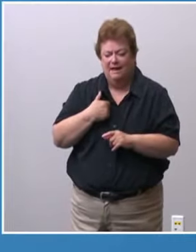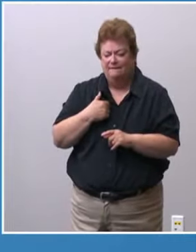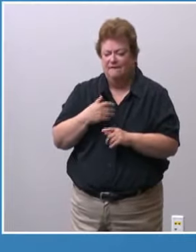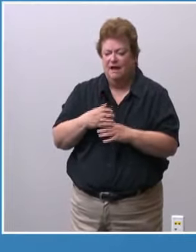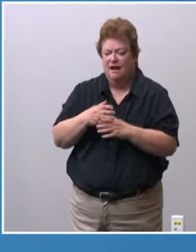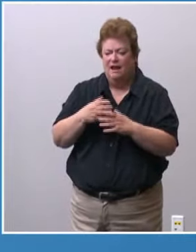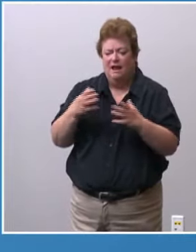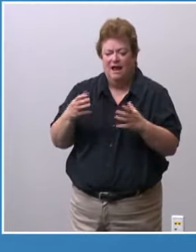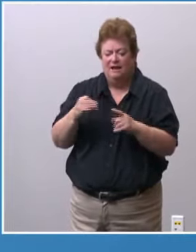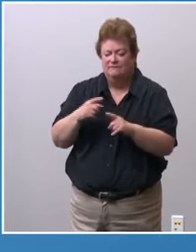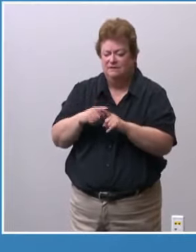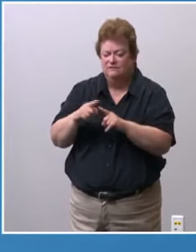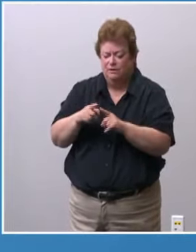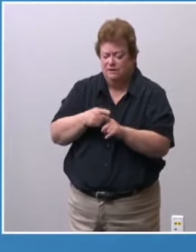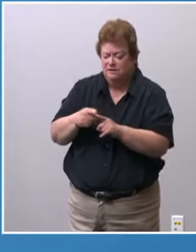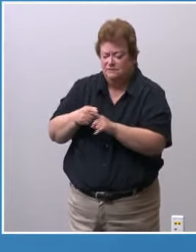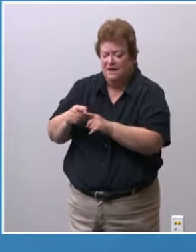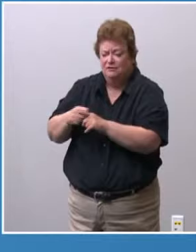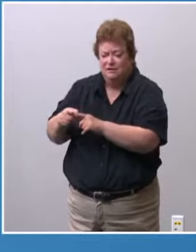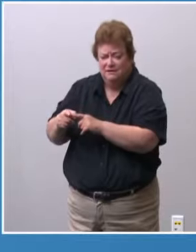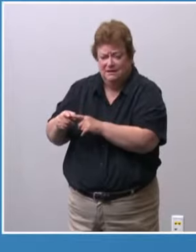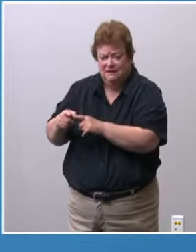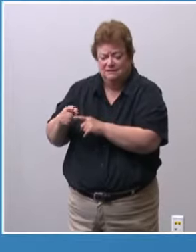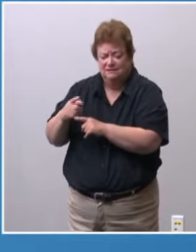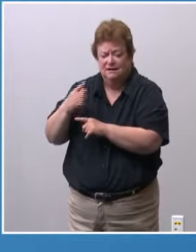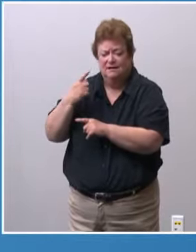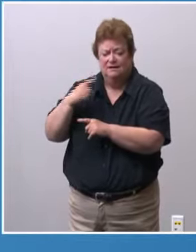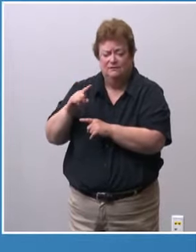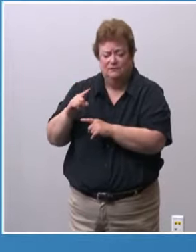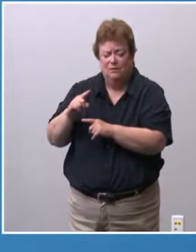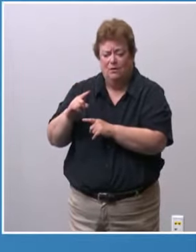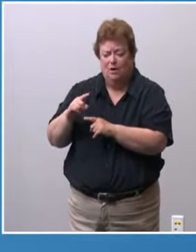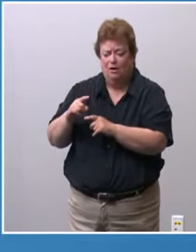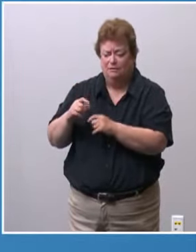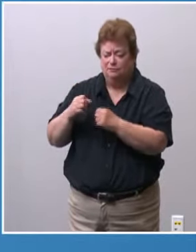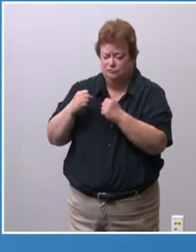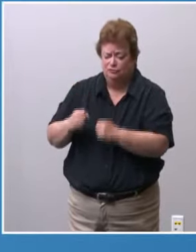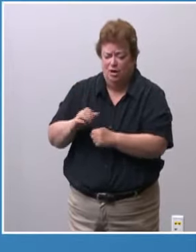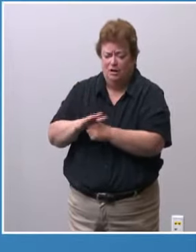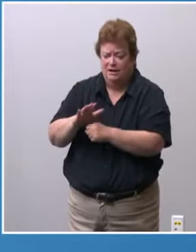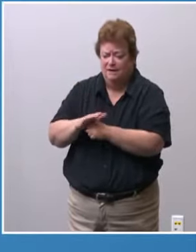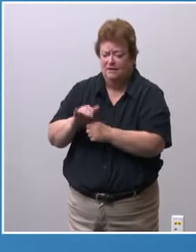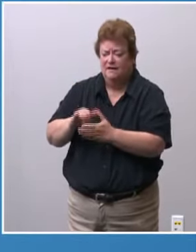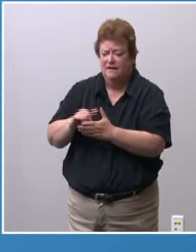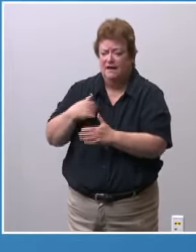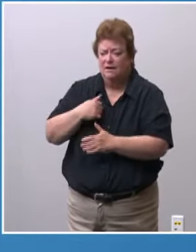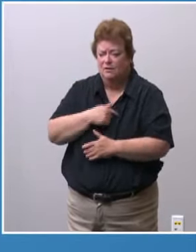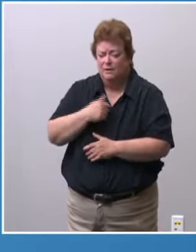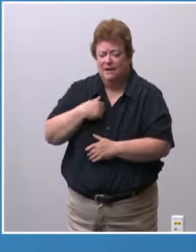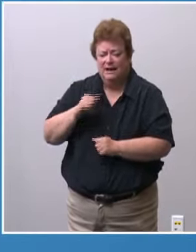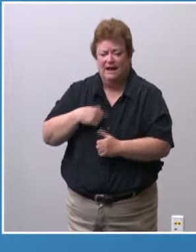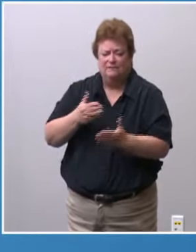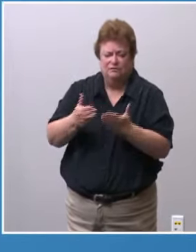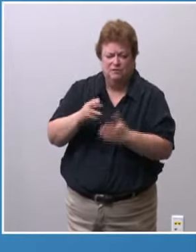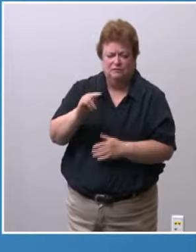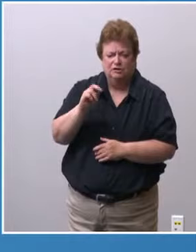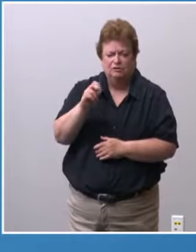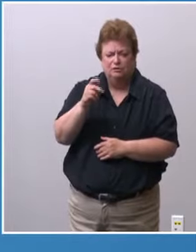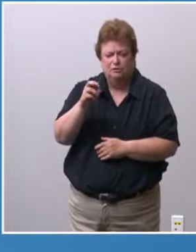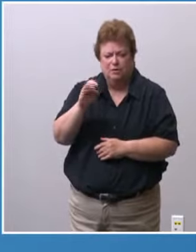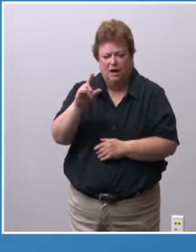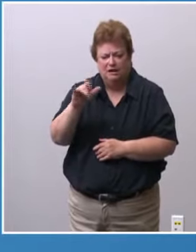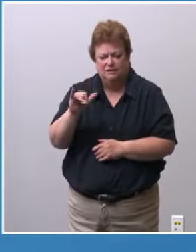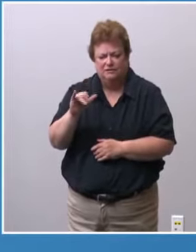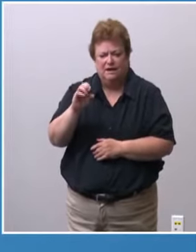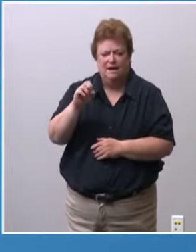specialties available to us in a strong enough cohort that we can have services like neurology,